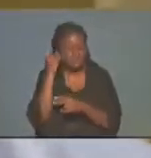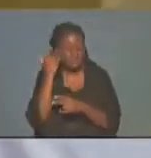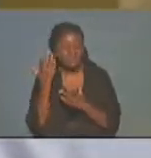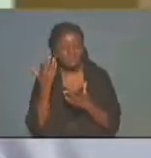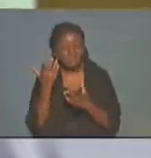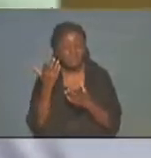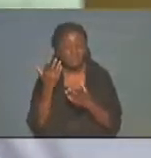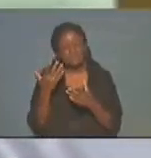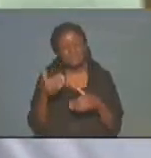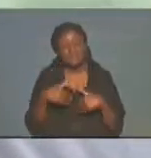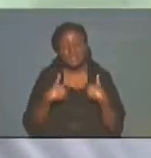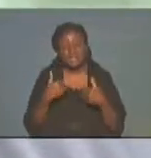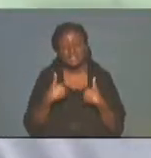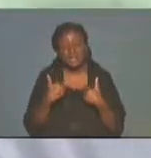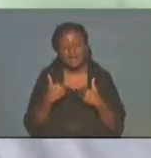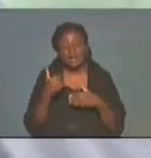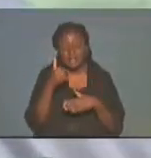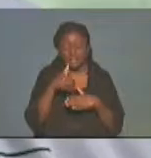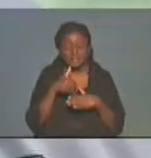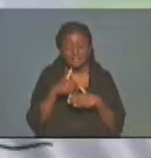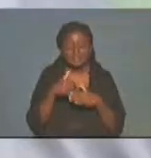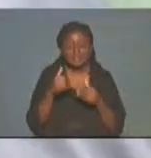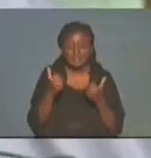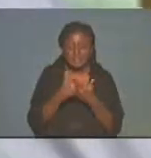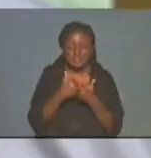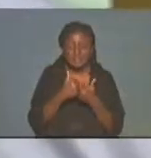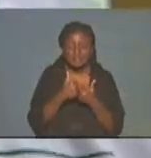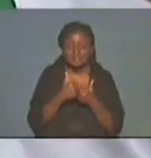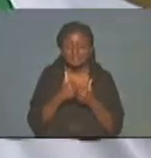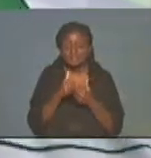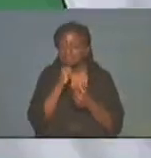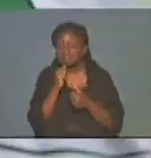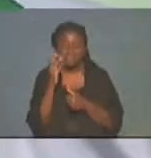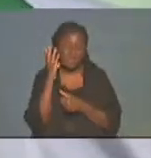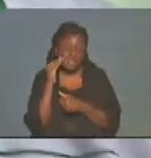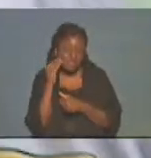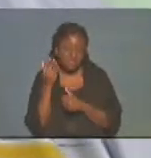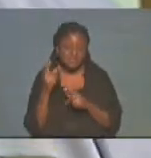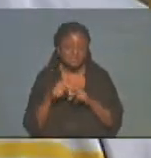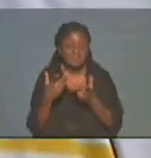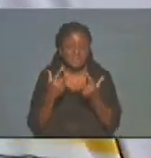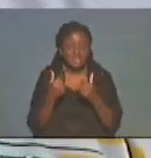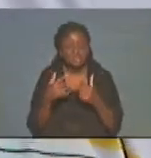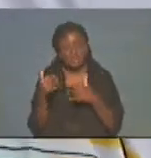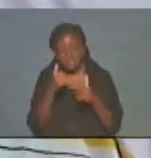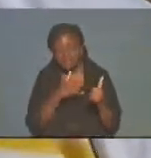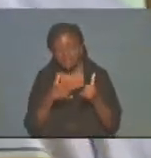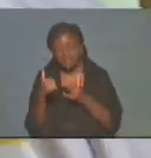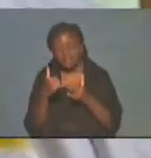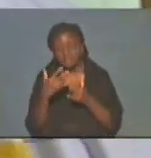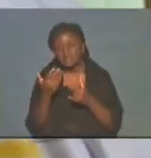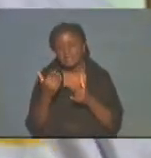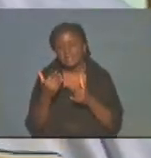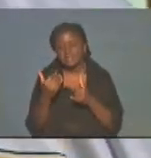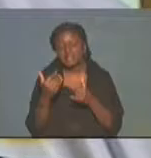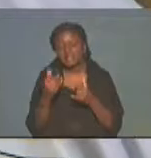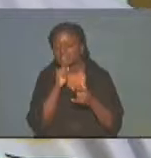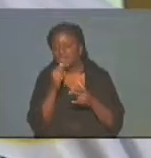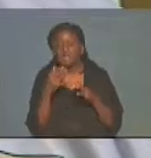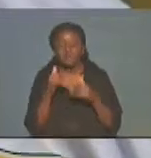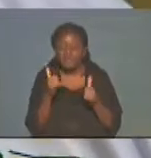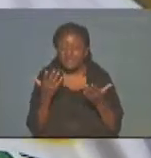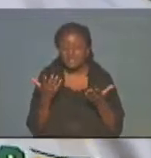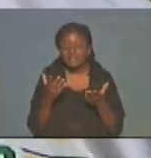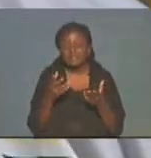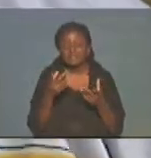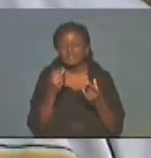they pretty young. They're pretty young in the game, inexperienced. But they came out, they fought. They just didn't execute. And they